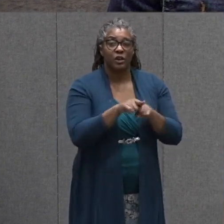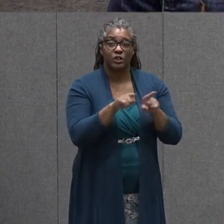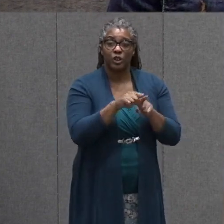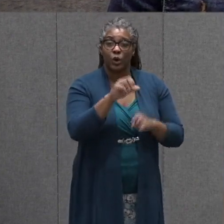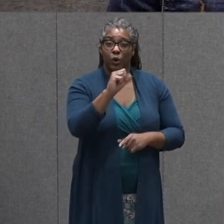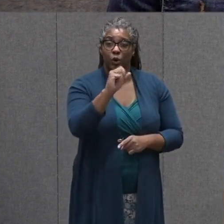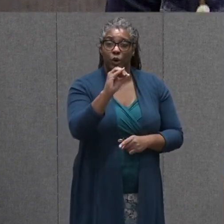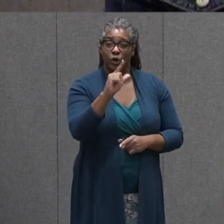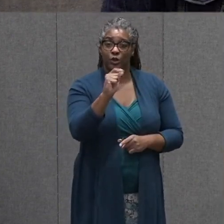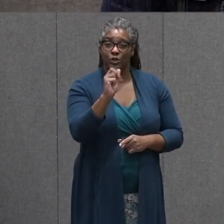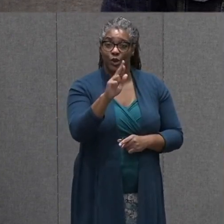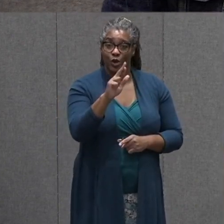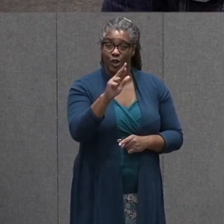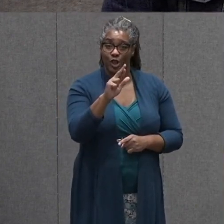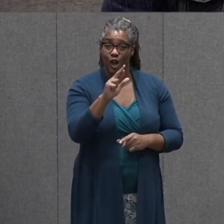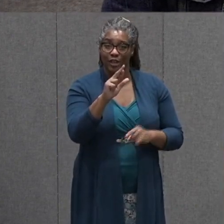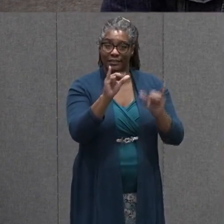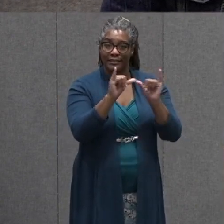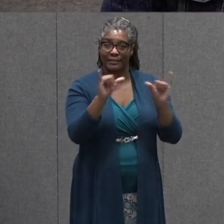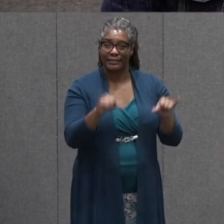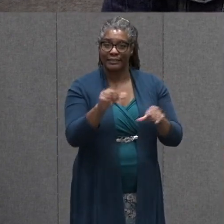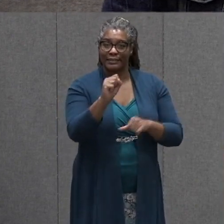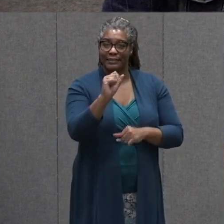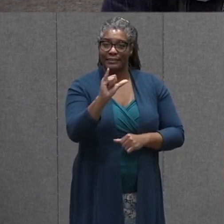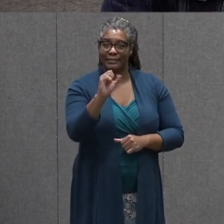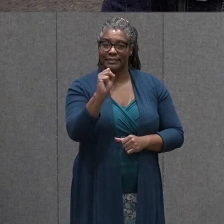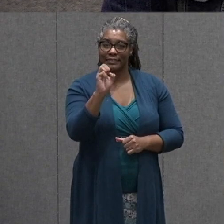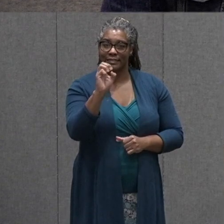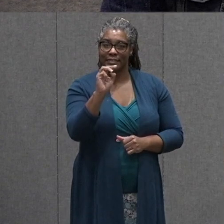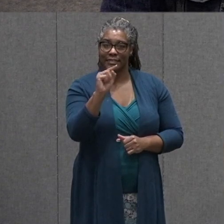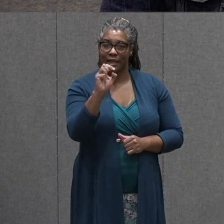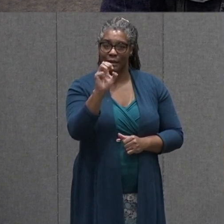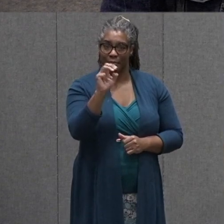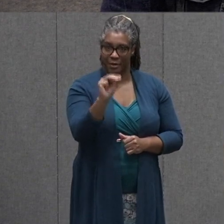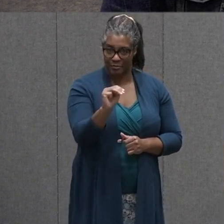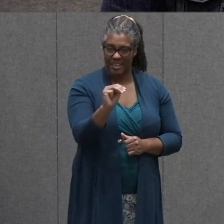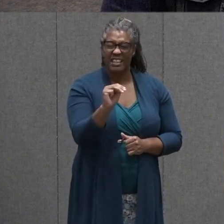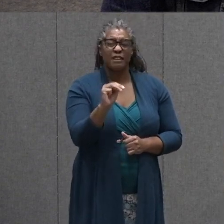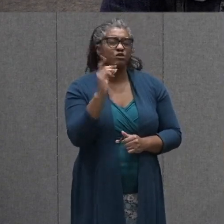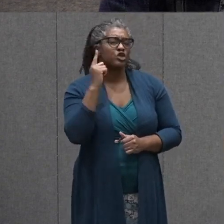A boy has picked the flower to give to a friend.